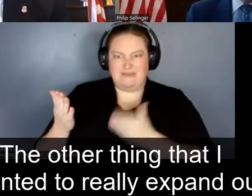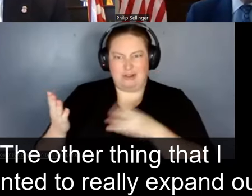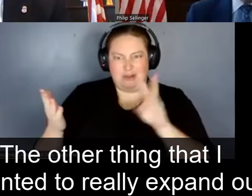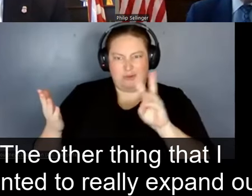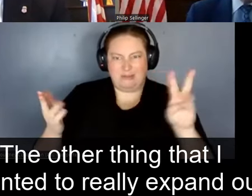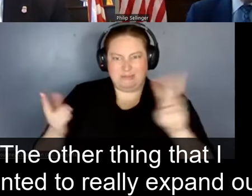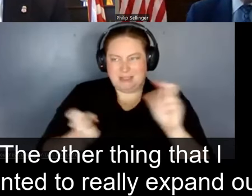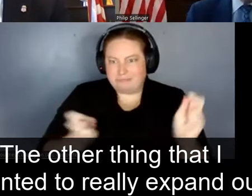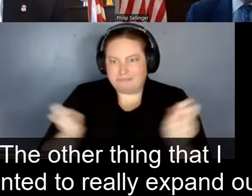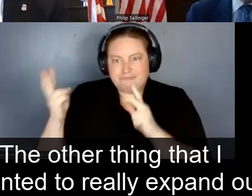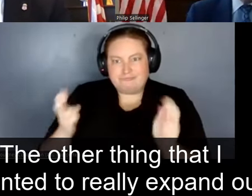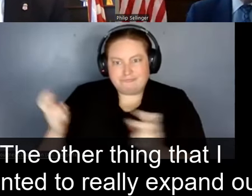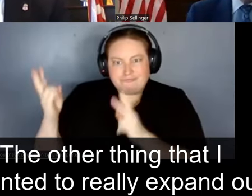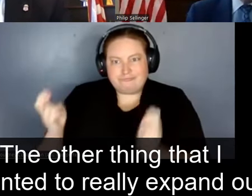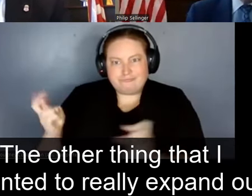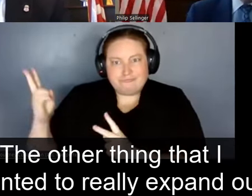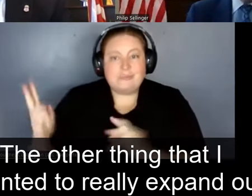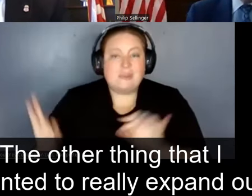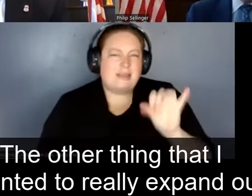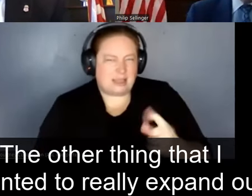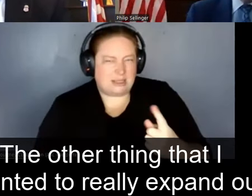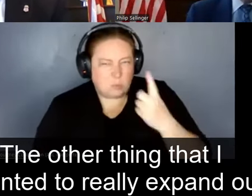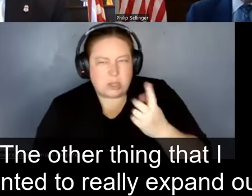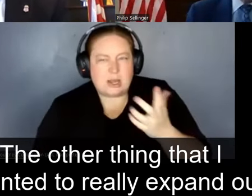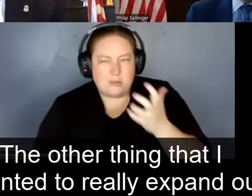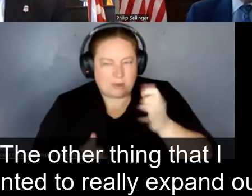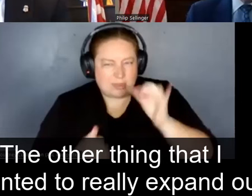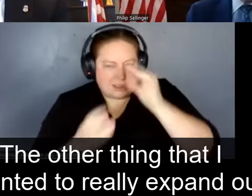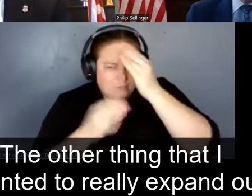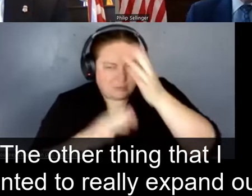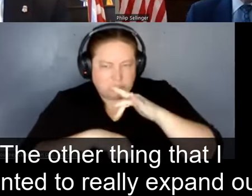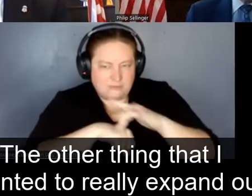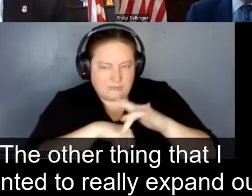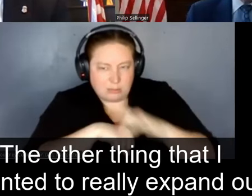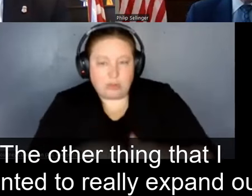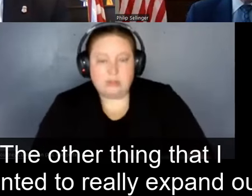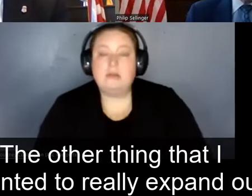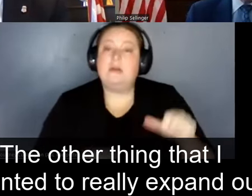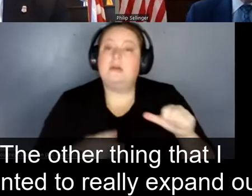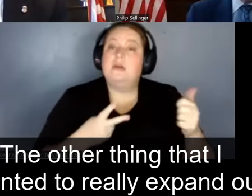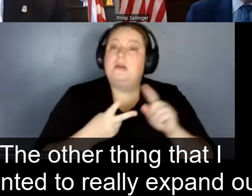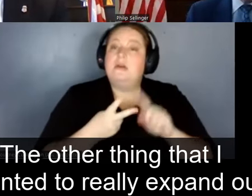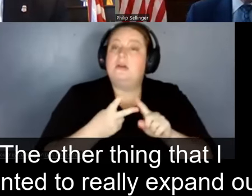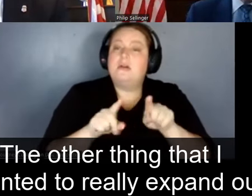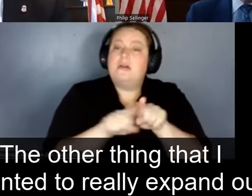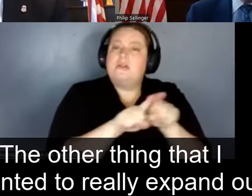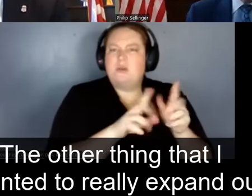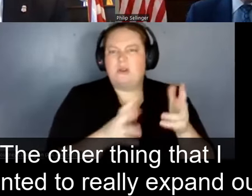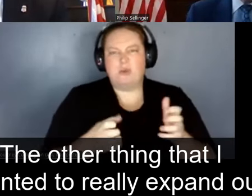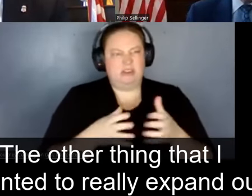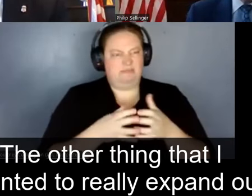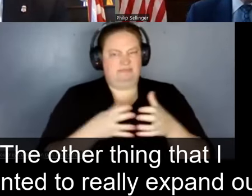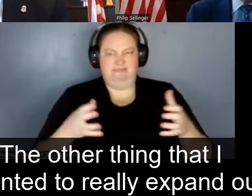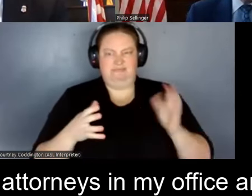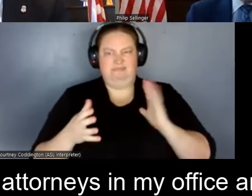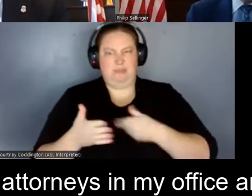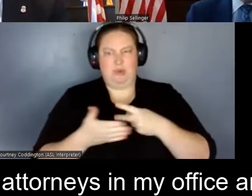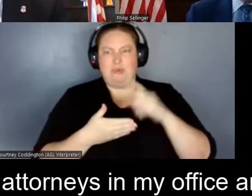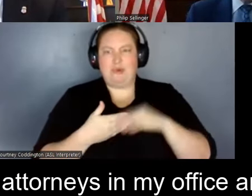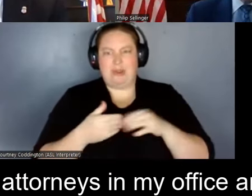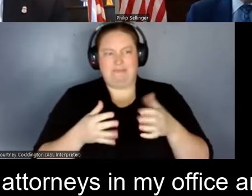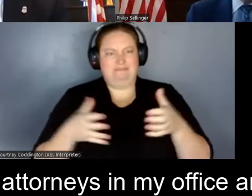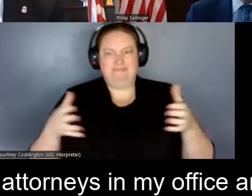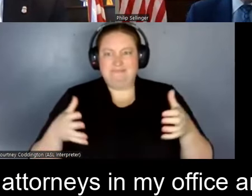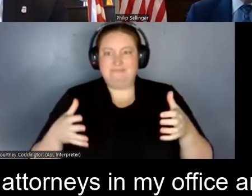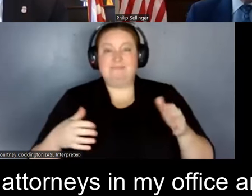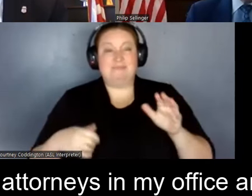thing that I wanted to do. The other thing I wanted to do was I wanted to really expand our program. And so I put